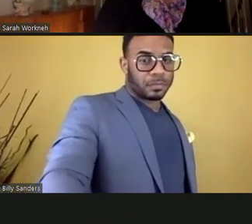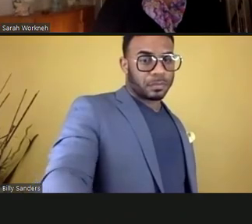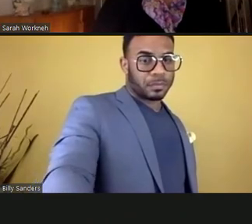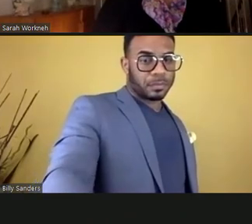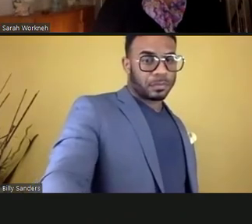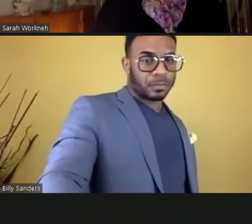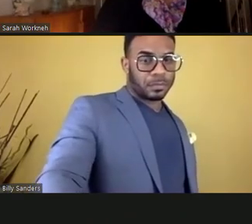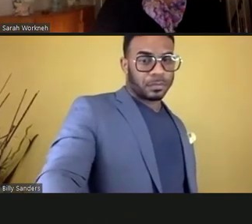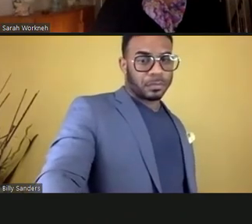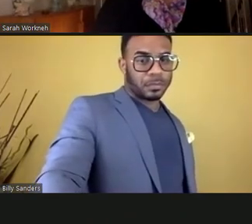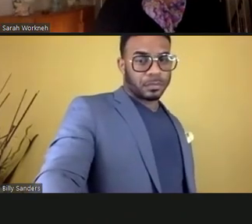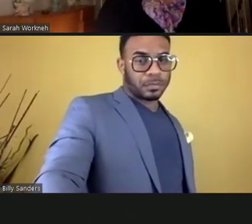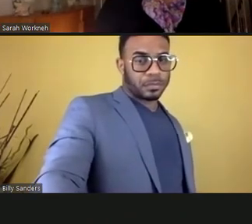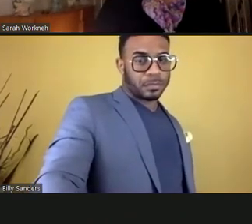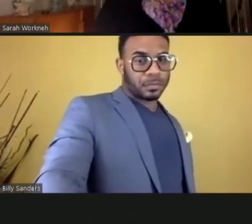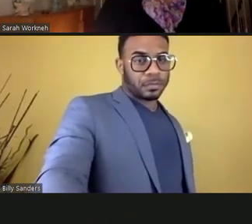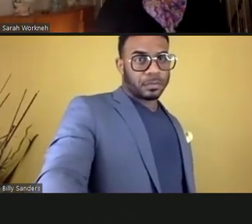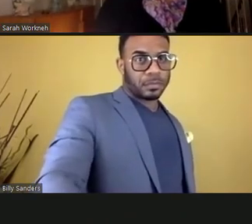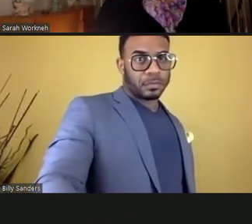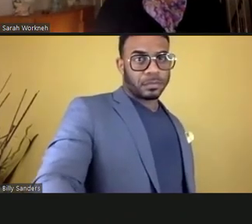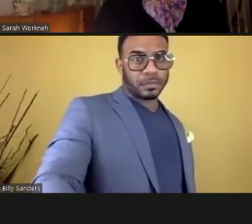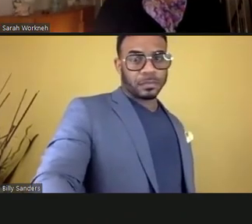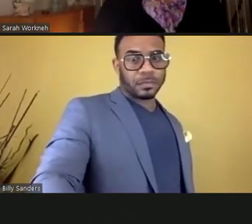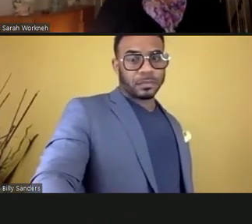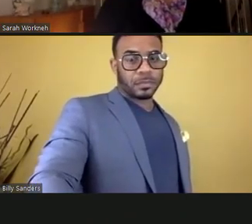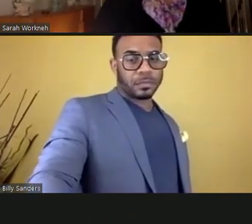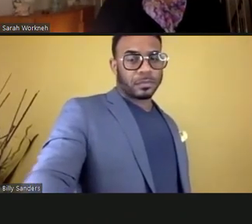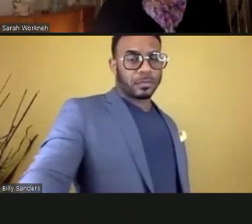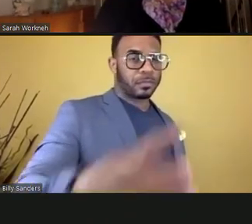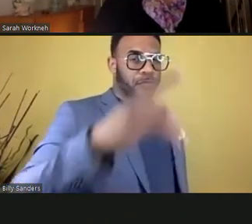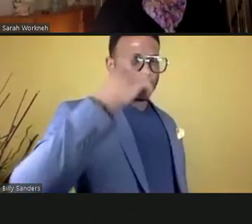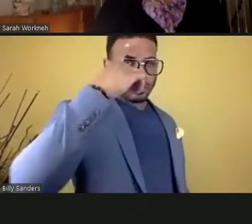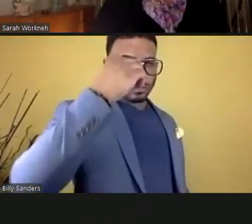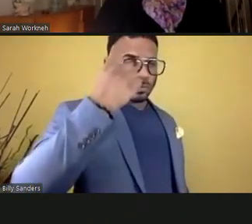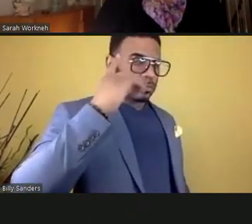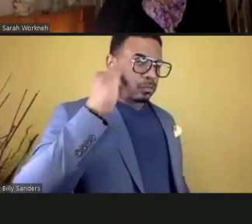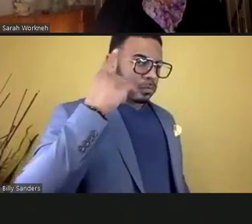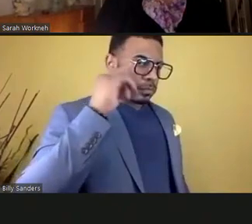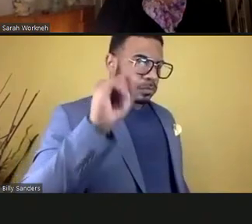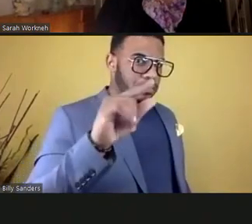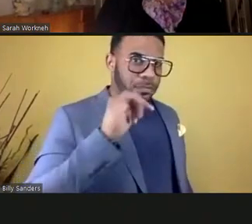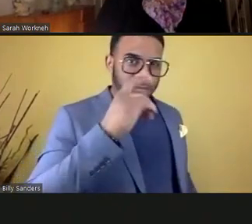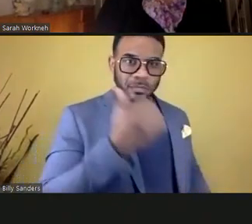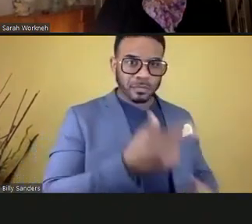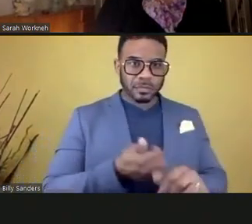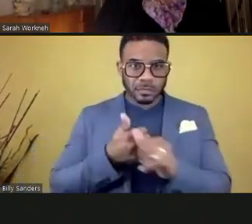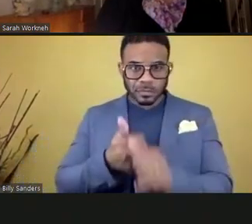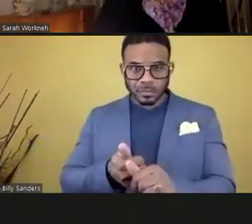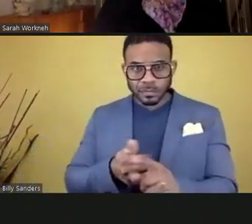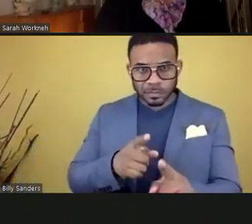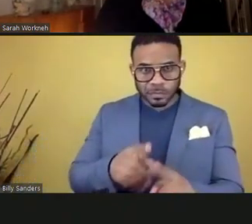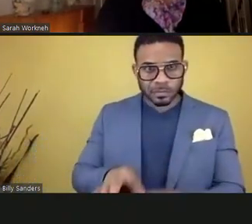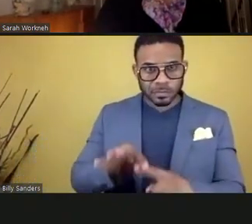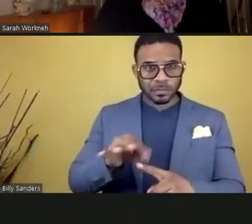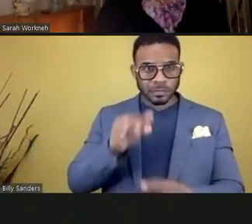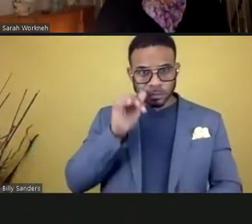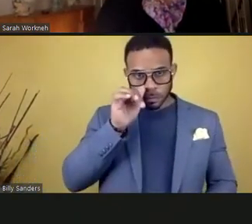like what does that actually look like for you? And not everybody is going to be on a particular track. Like I am